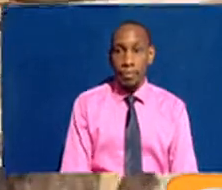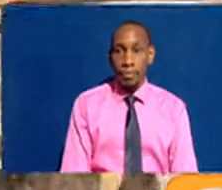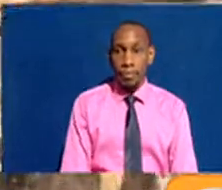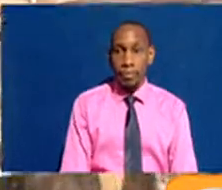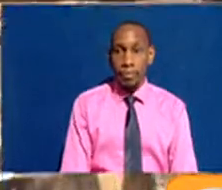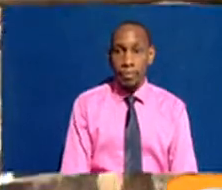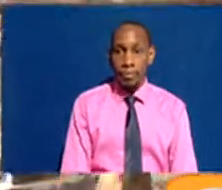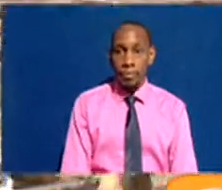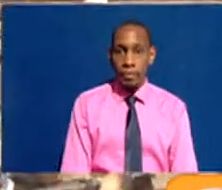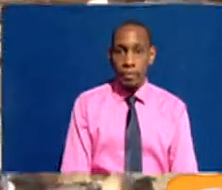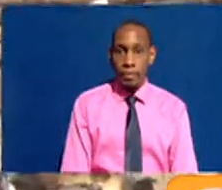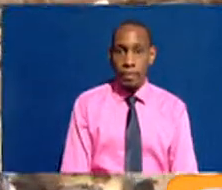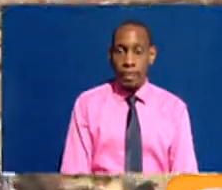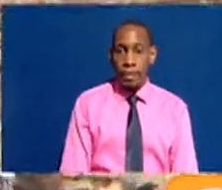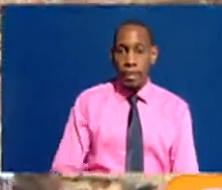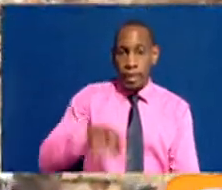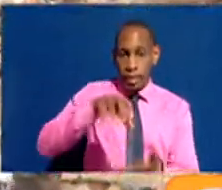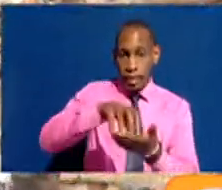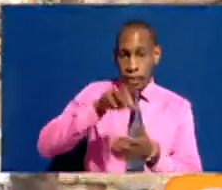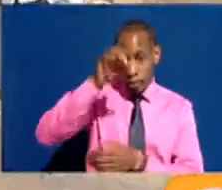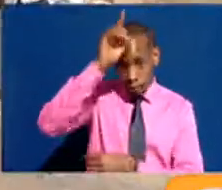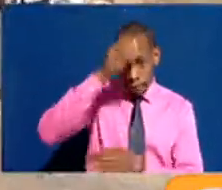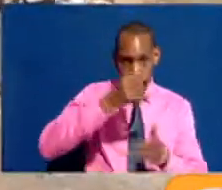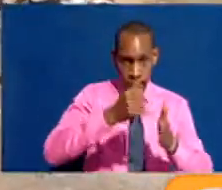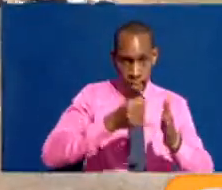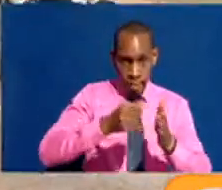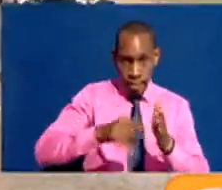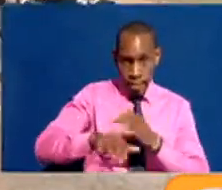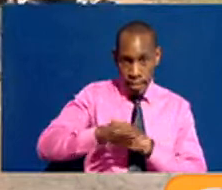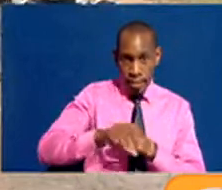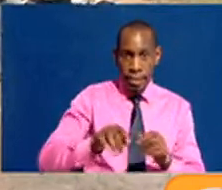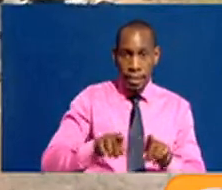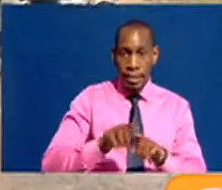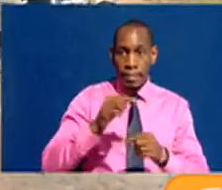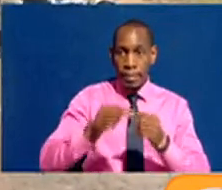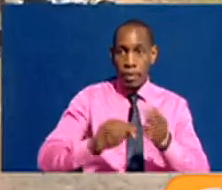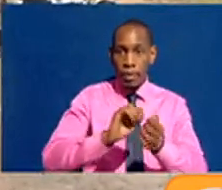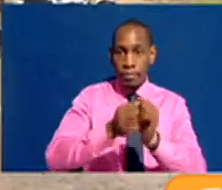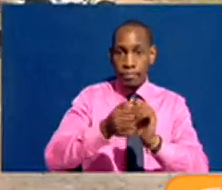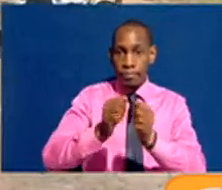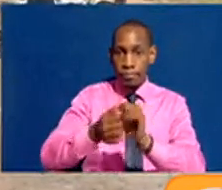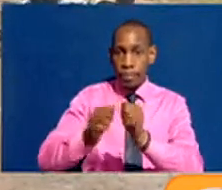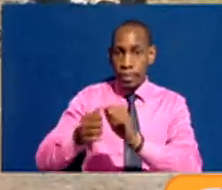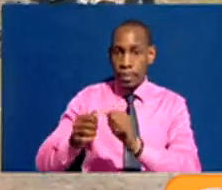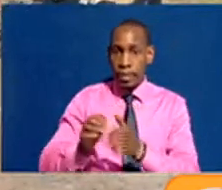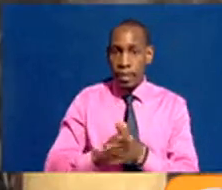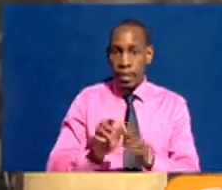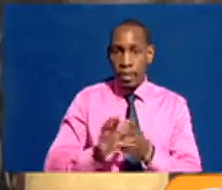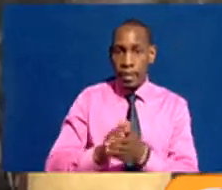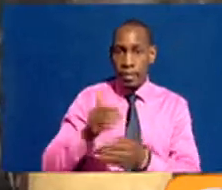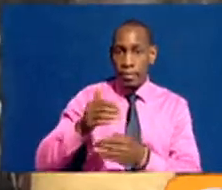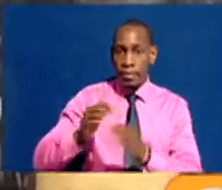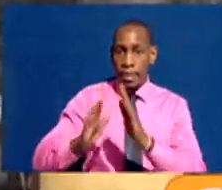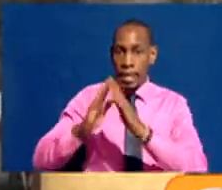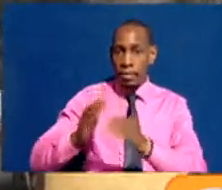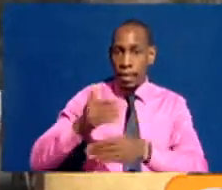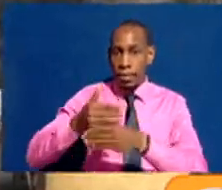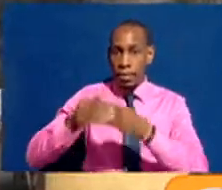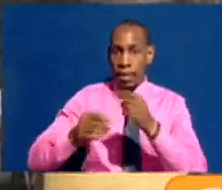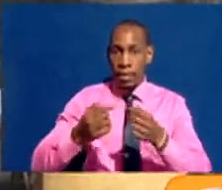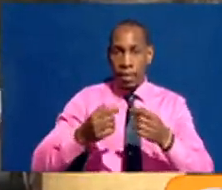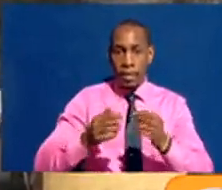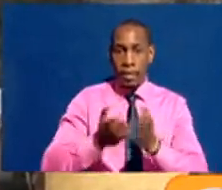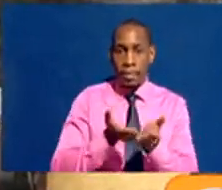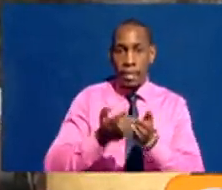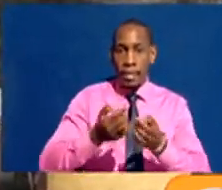The face of Gora village, where the mill is, has been undergoing change, with settlements cropping up as business thrives in